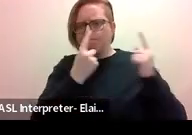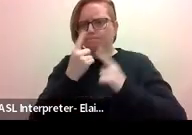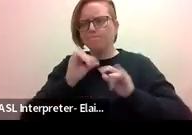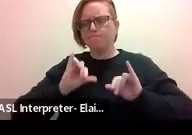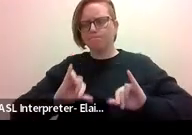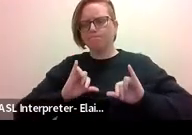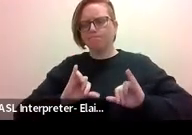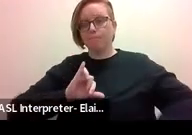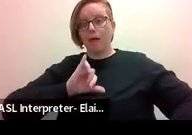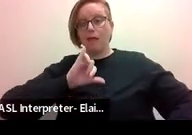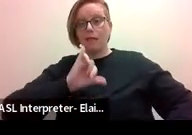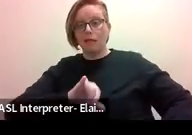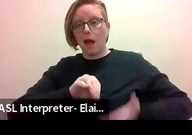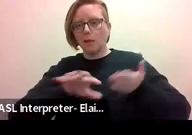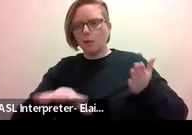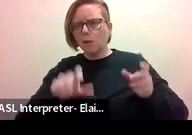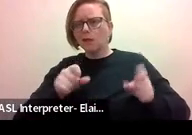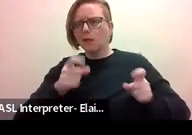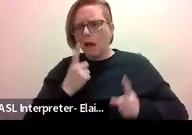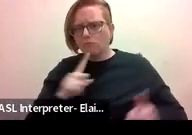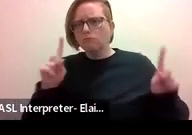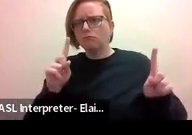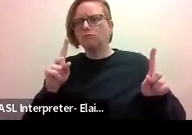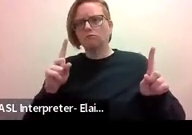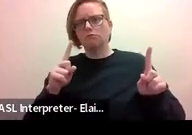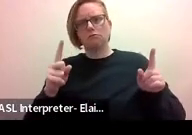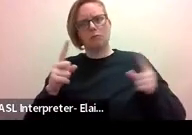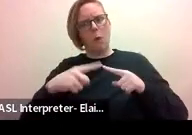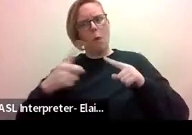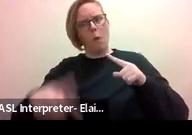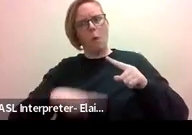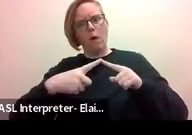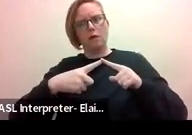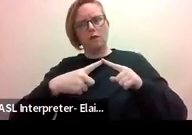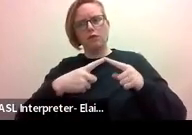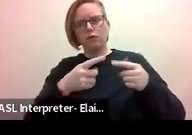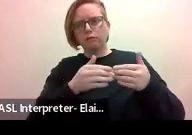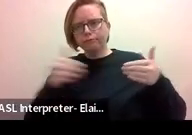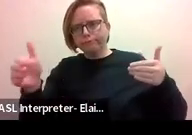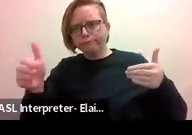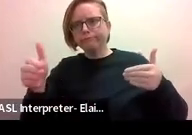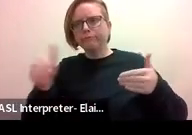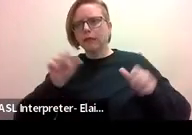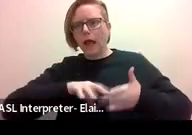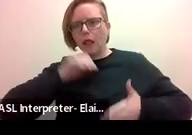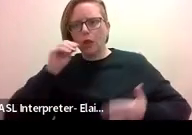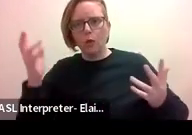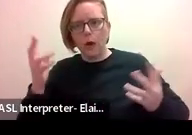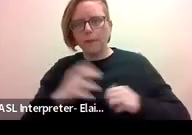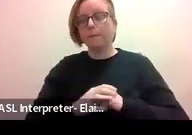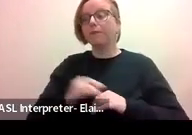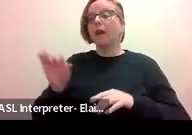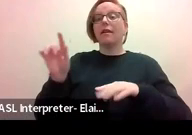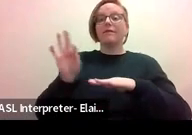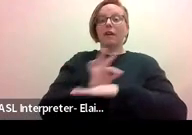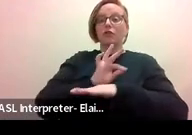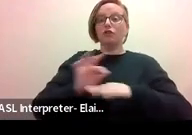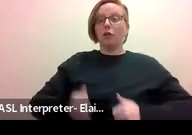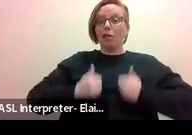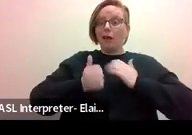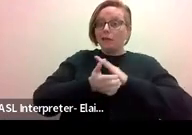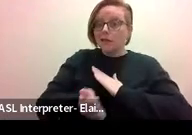this student achieve in 1 year? So I was functional life skills. My kids were working on skills